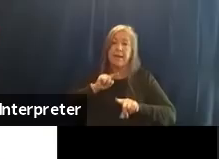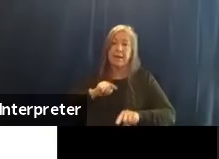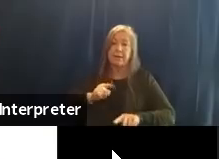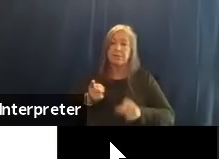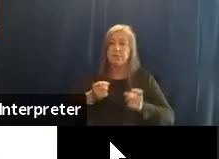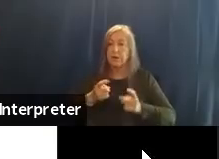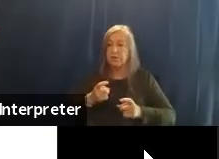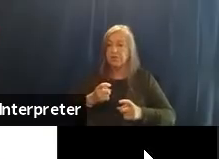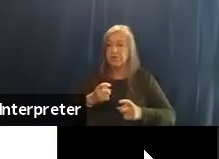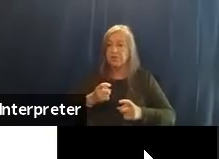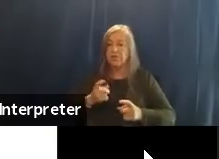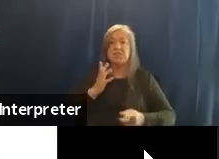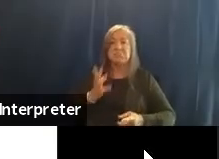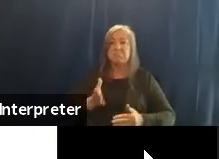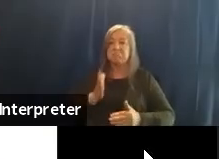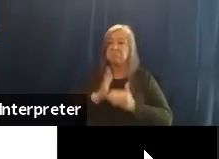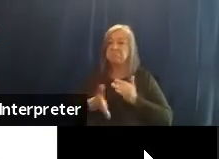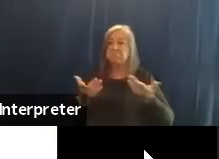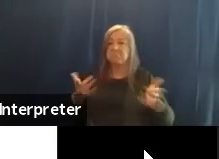and you're in.